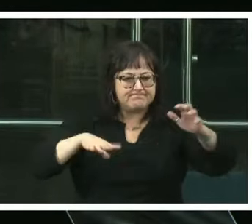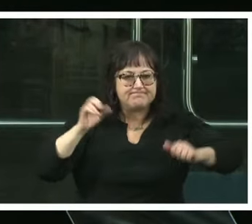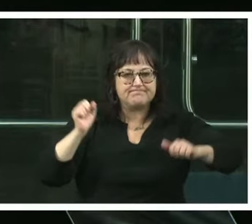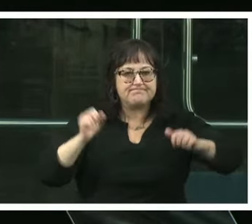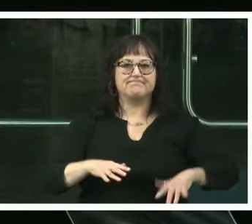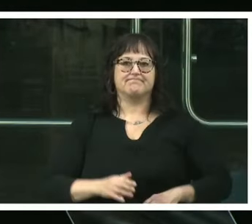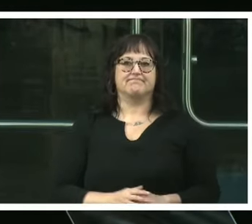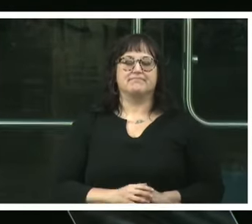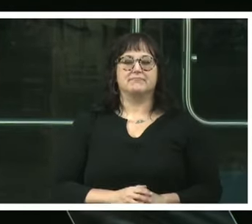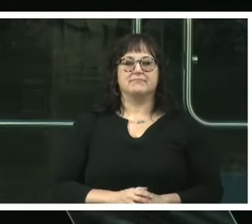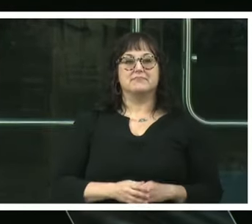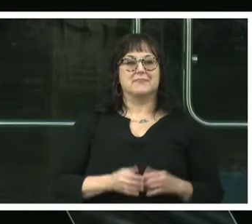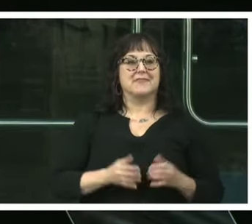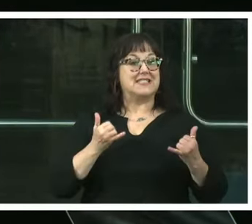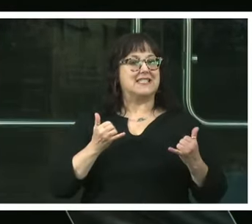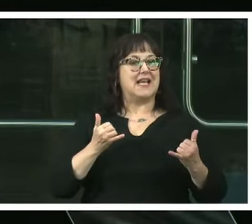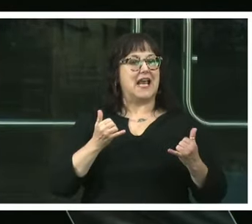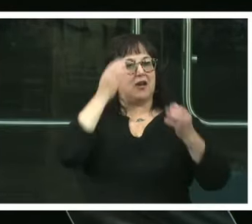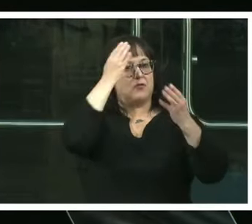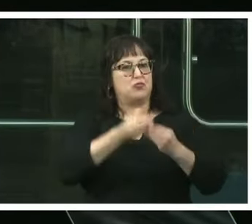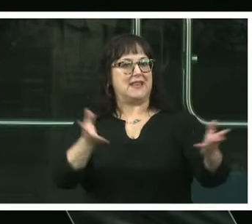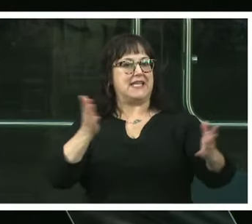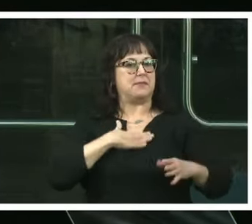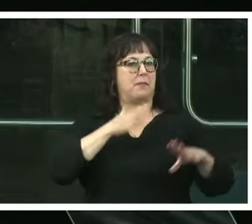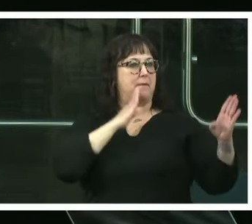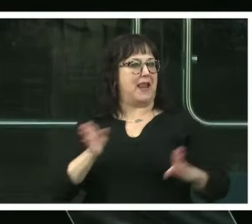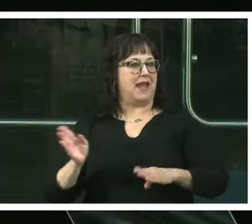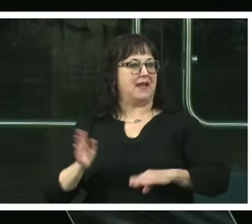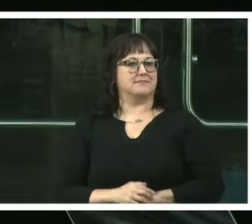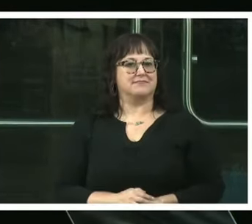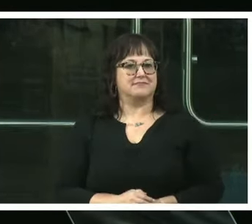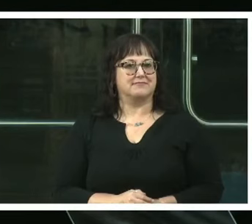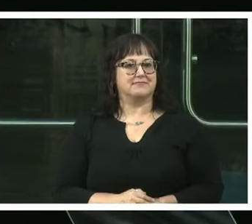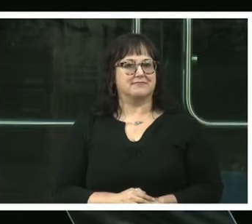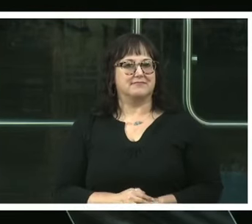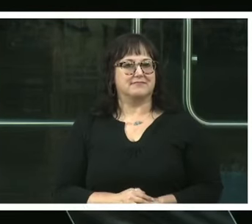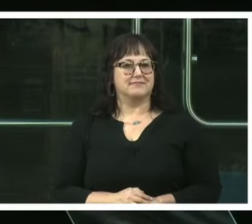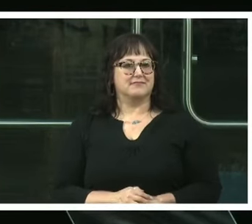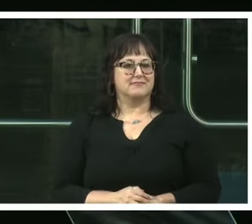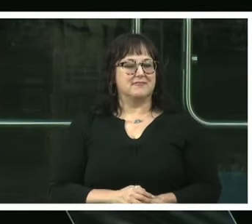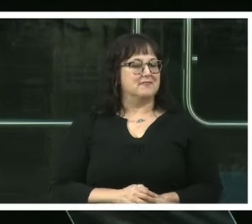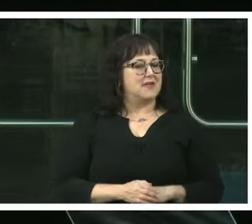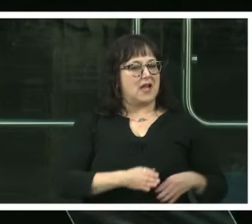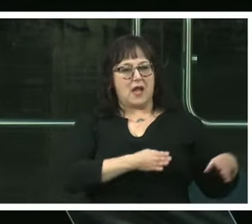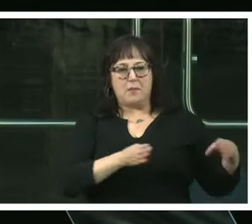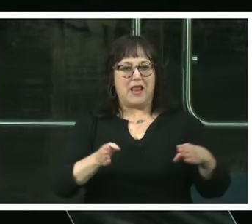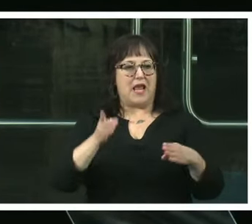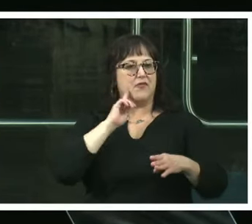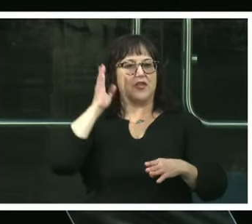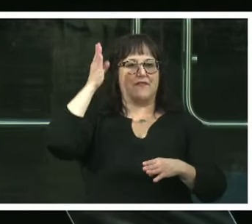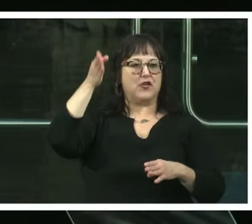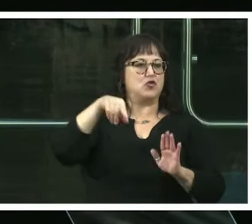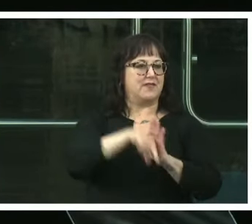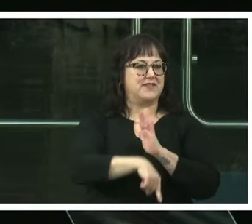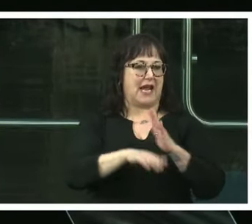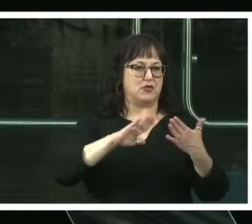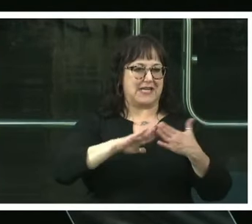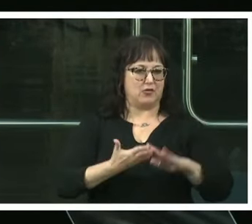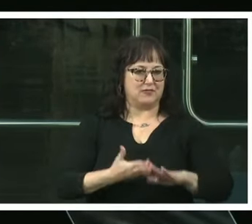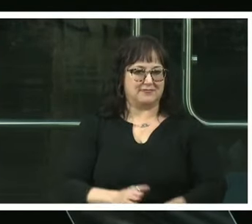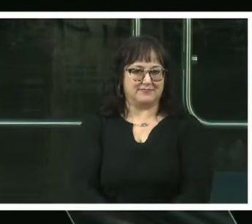today, we are releasing my plan, a roadmap for the future of downtown.